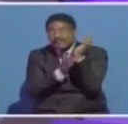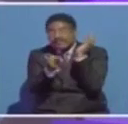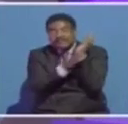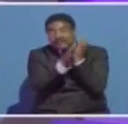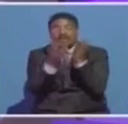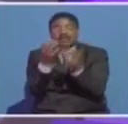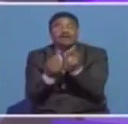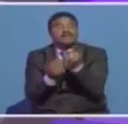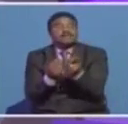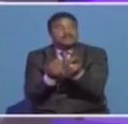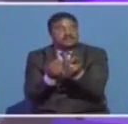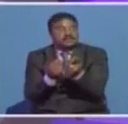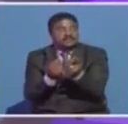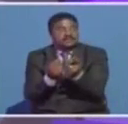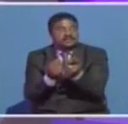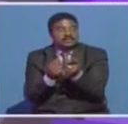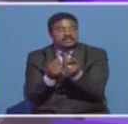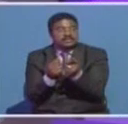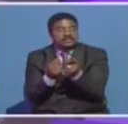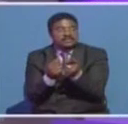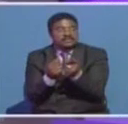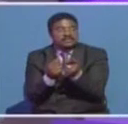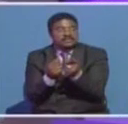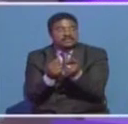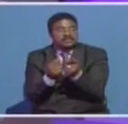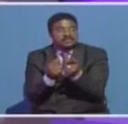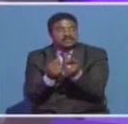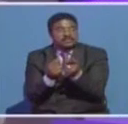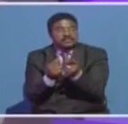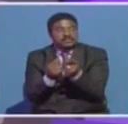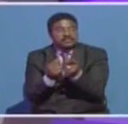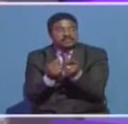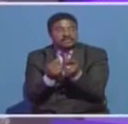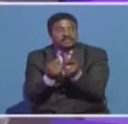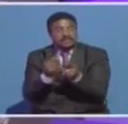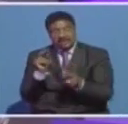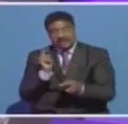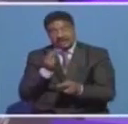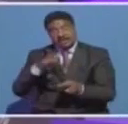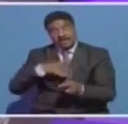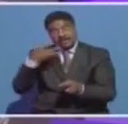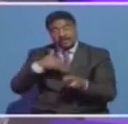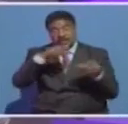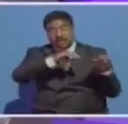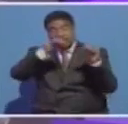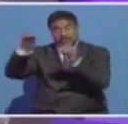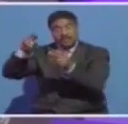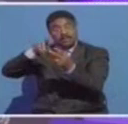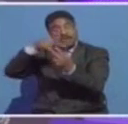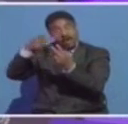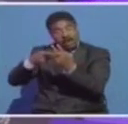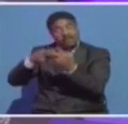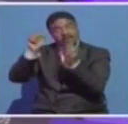into aquaculture business. So we feel that the resettlement schemes are a